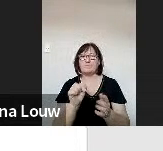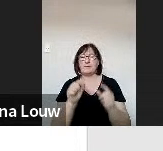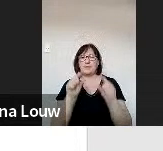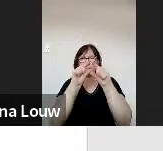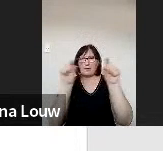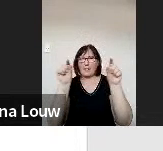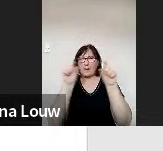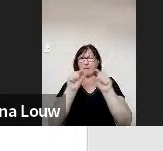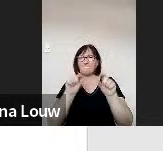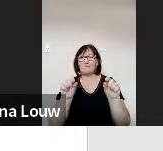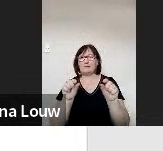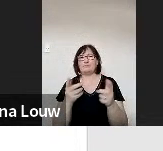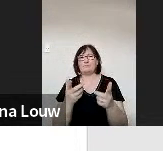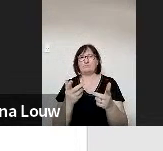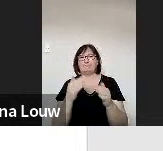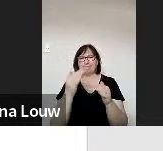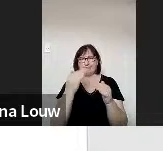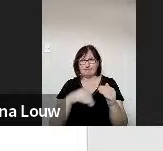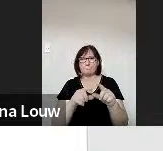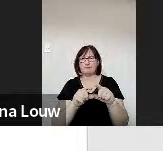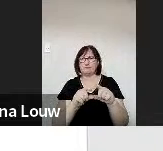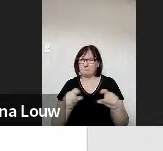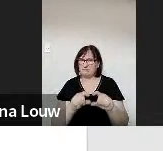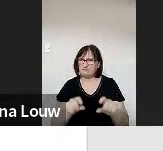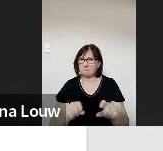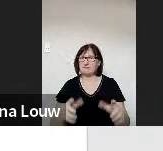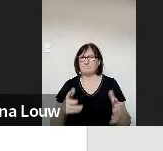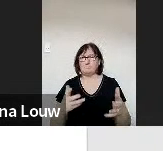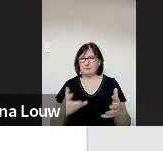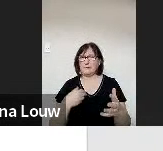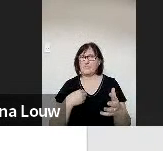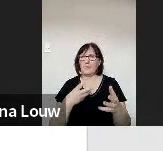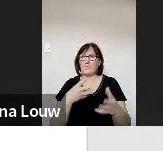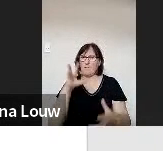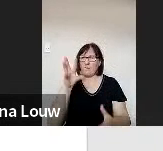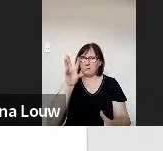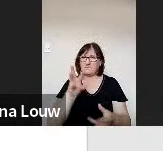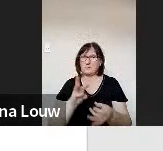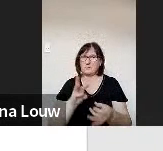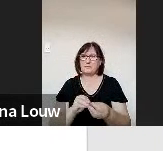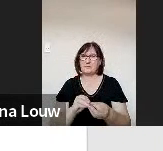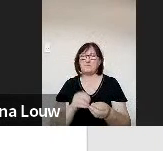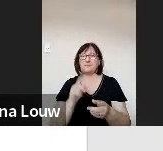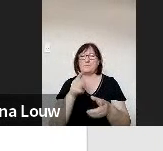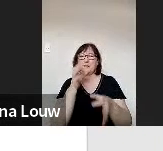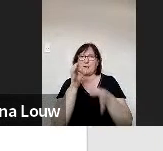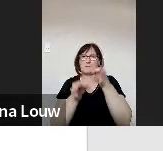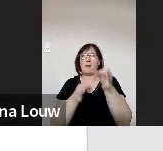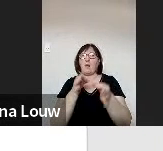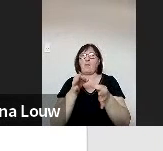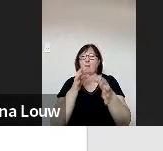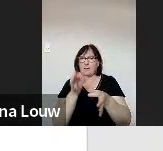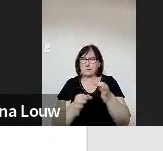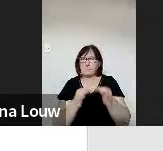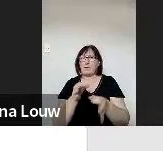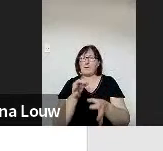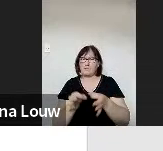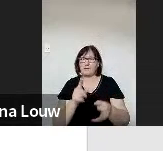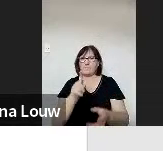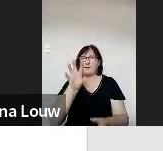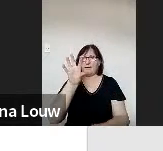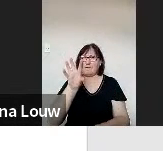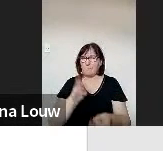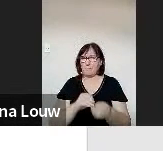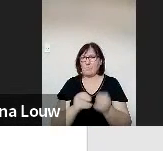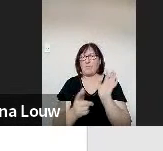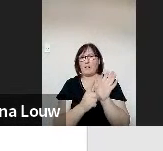tariff subheadings, and all these together with the explanatory notes, they form legal